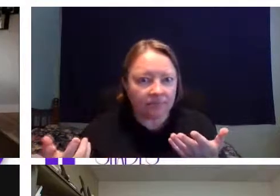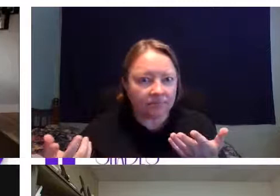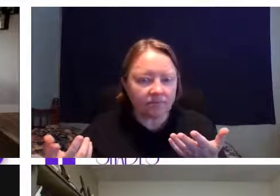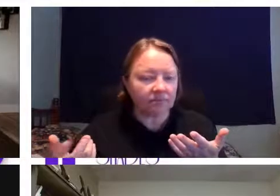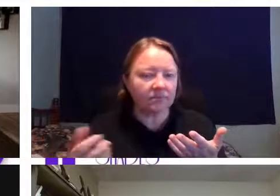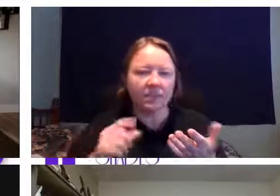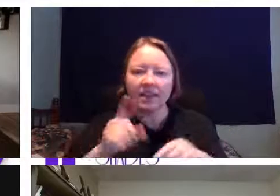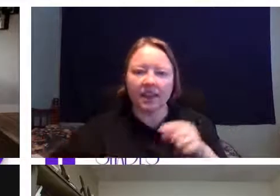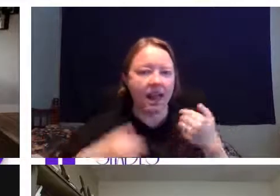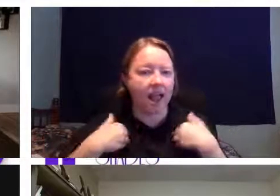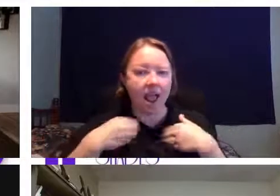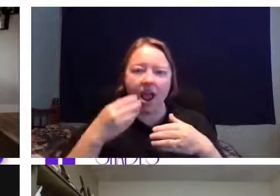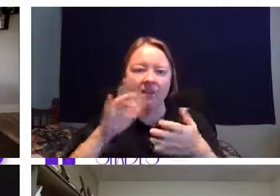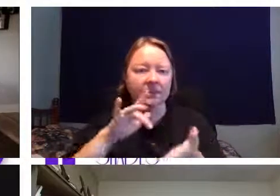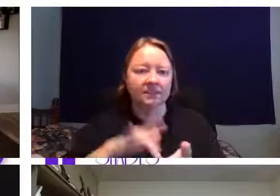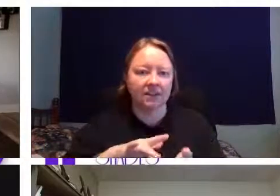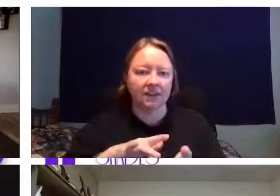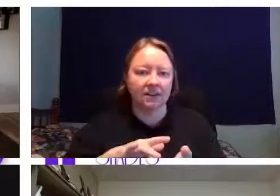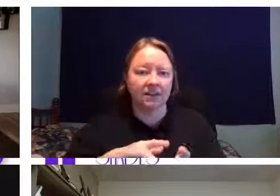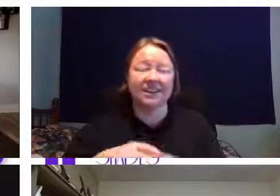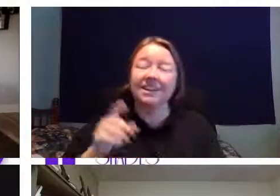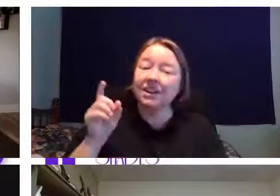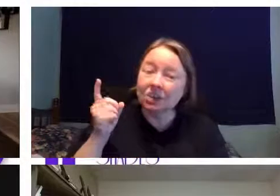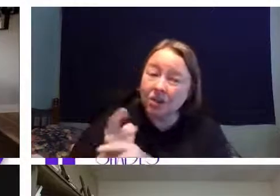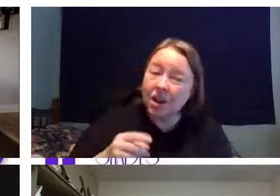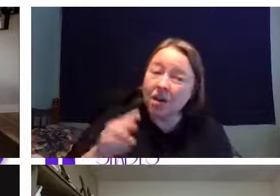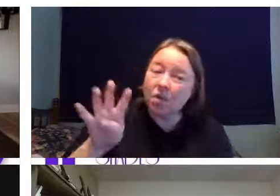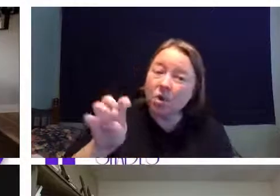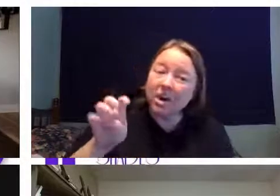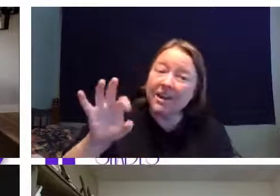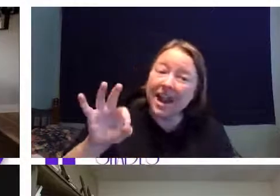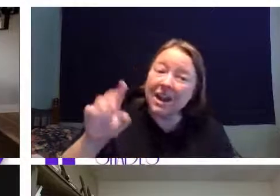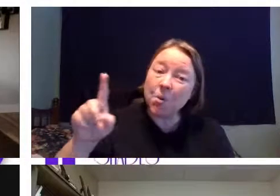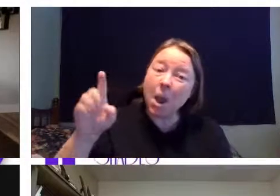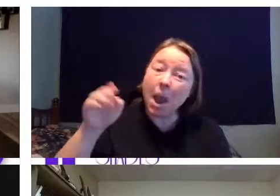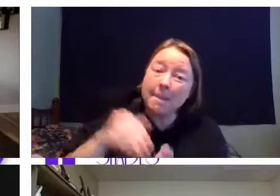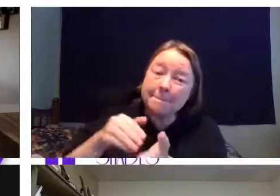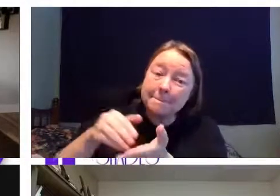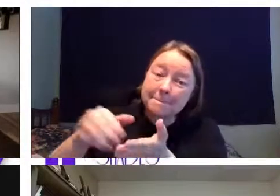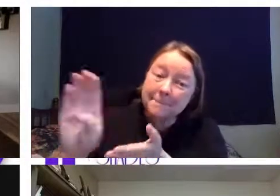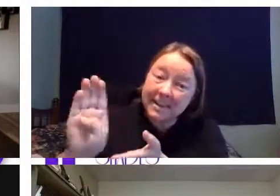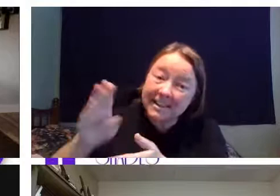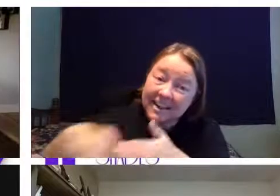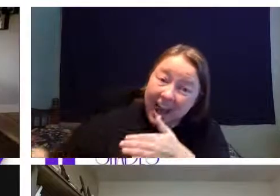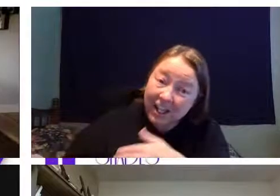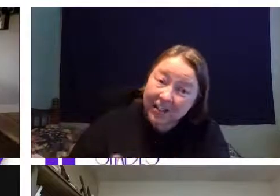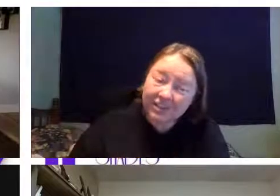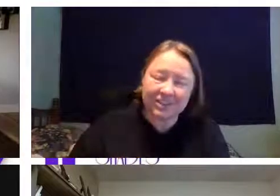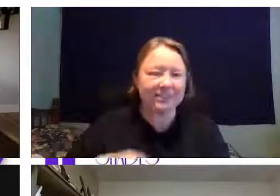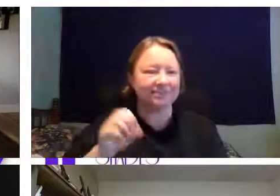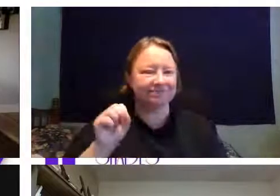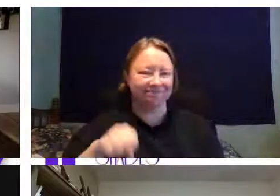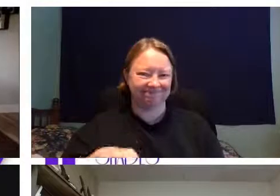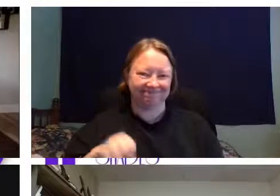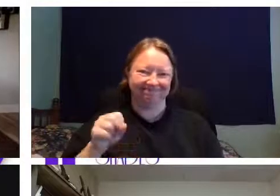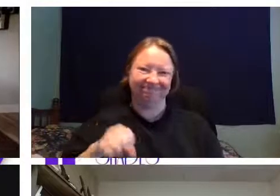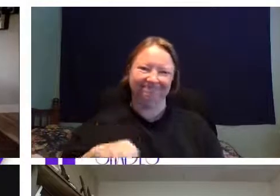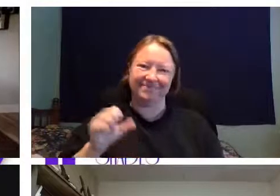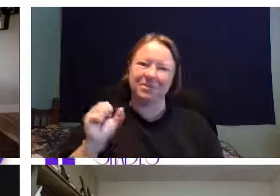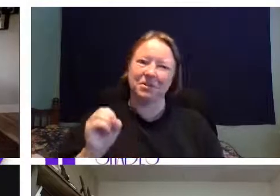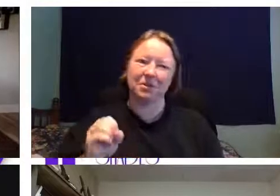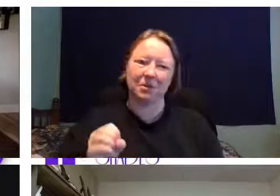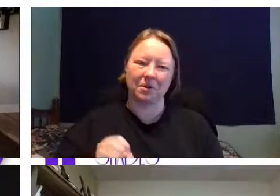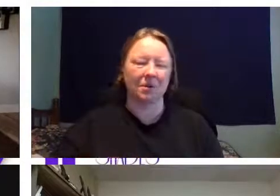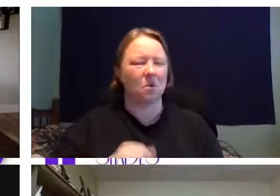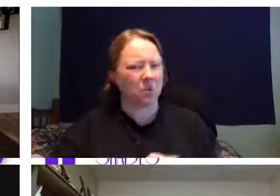center, Yes, you guys $491 billion. Yeah. Yes. So without With